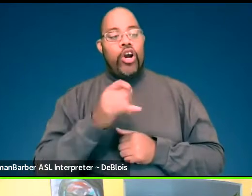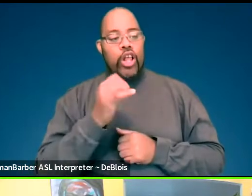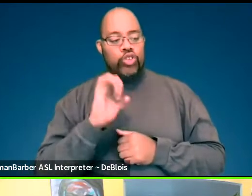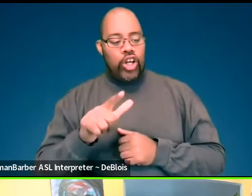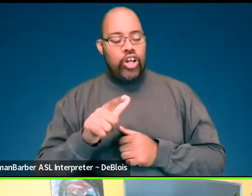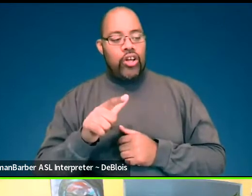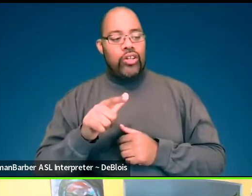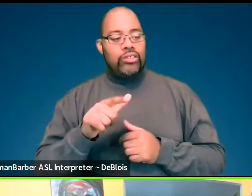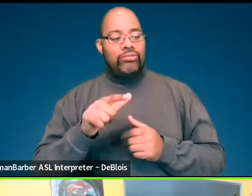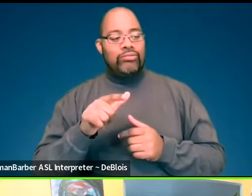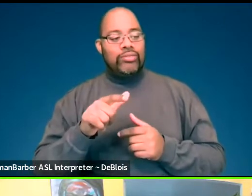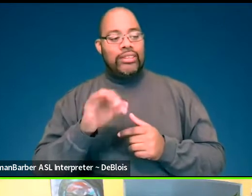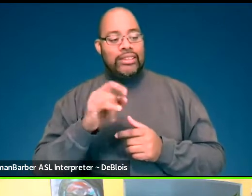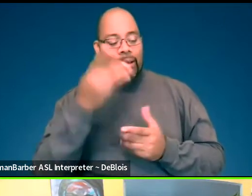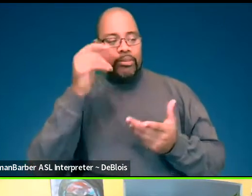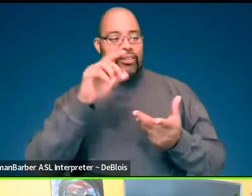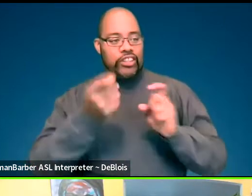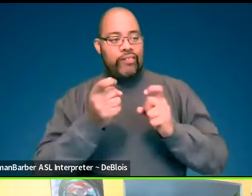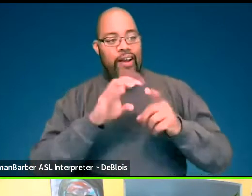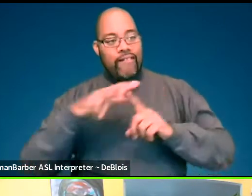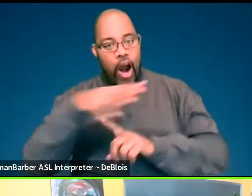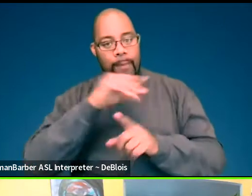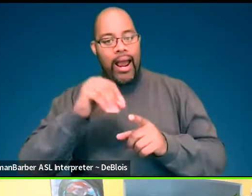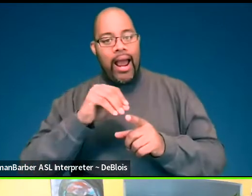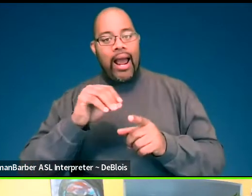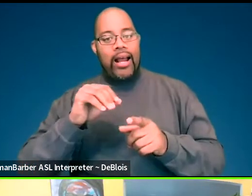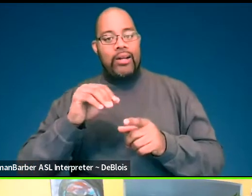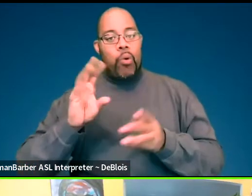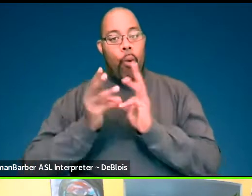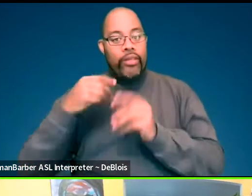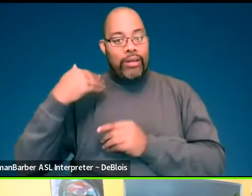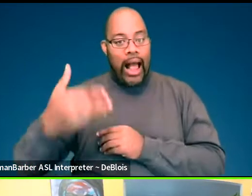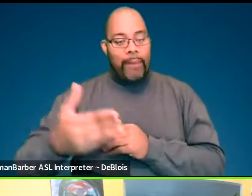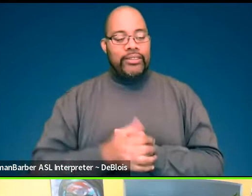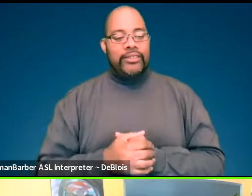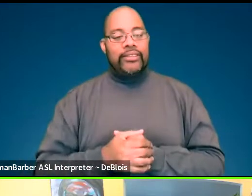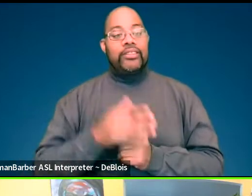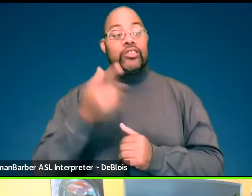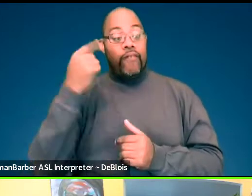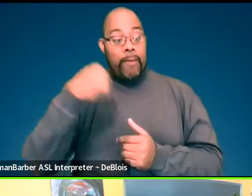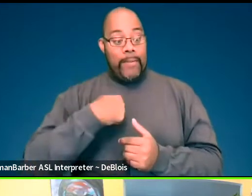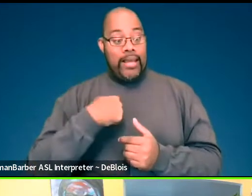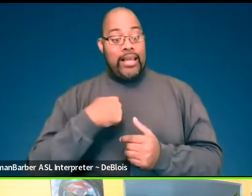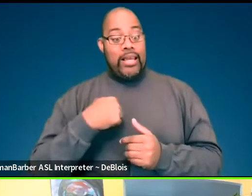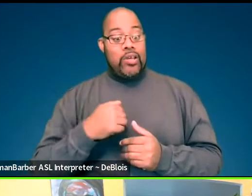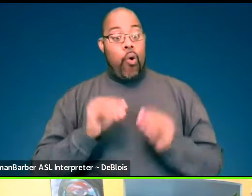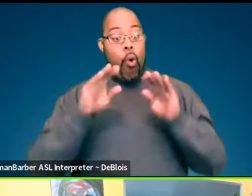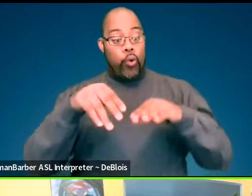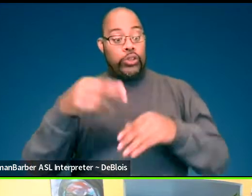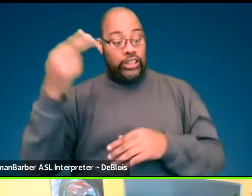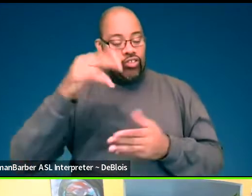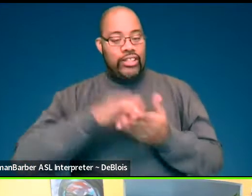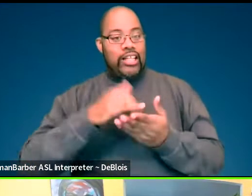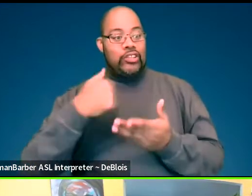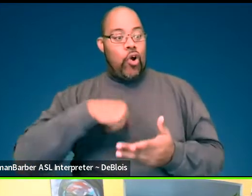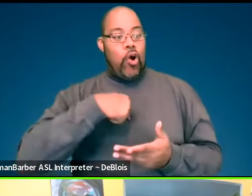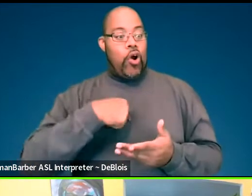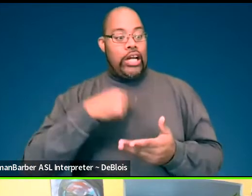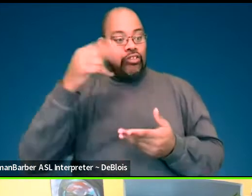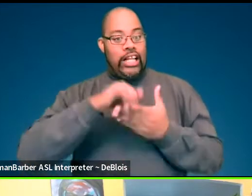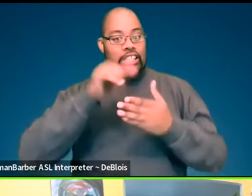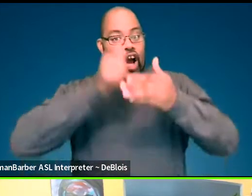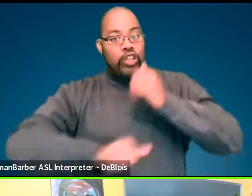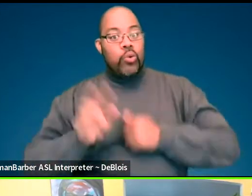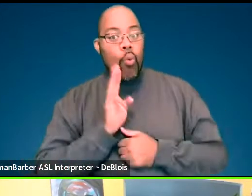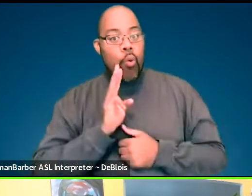shifting environment and shifting climate. So for me, maritime heritage is our heritage that's submerged,